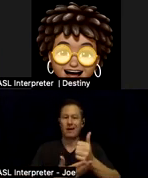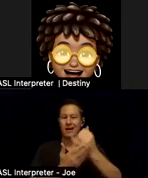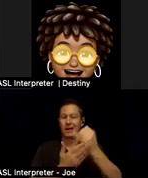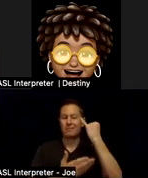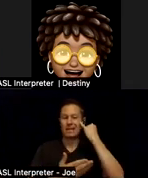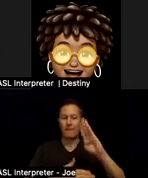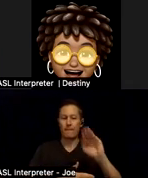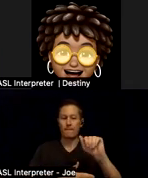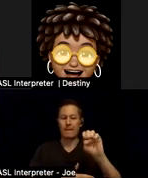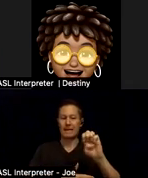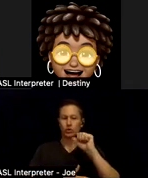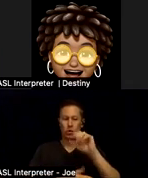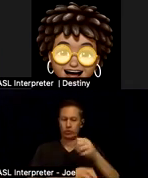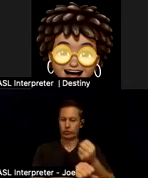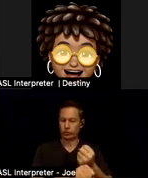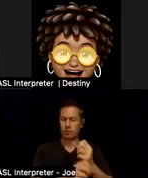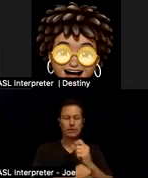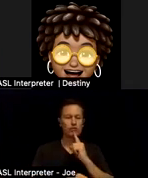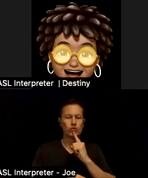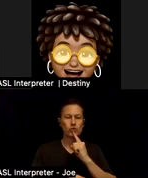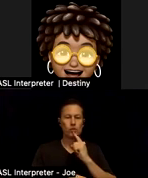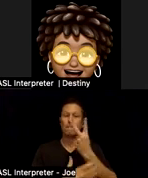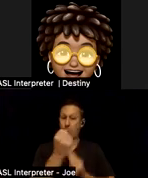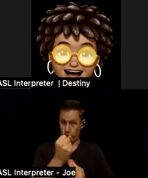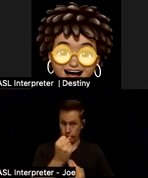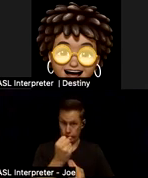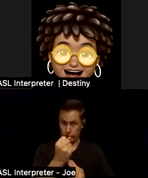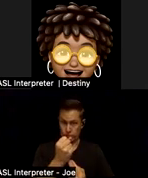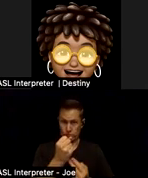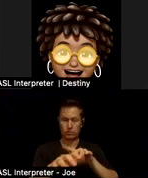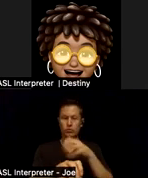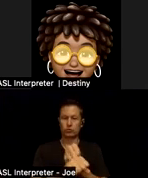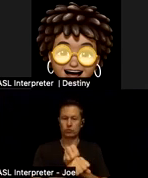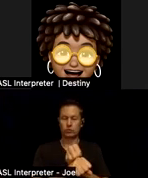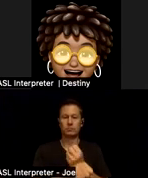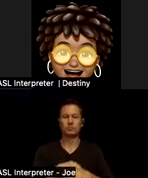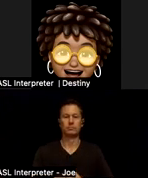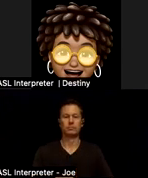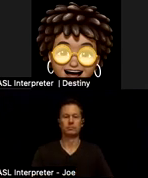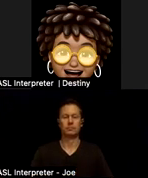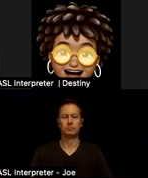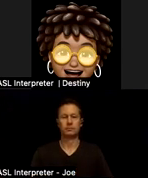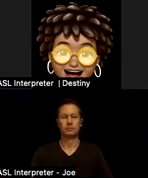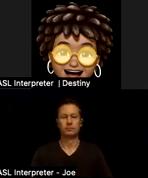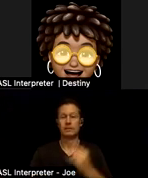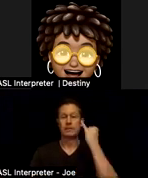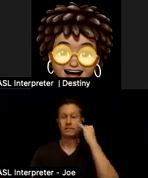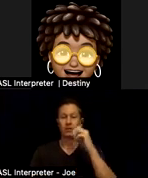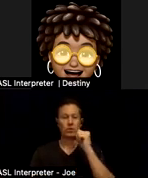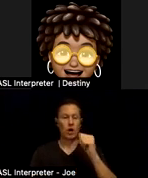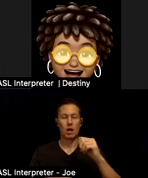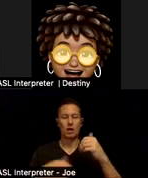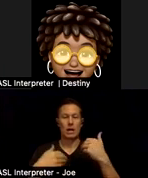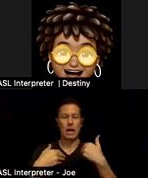it secured. So we want to make sure that you are securing both of these items. Additionally, if you don't have the ability to secure it to the top of